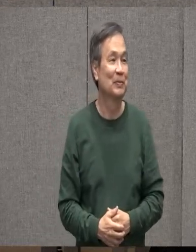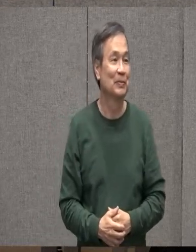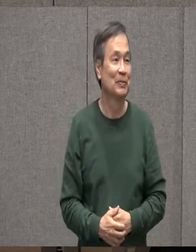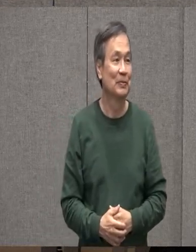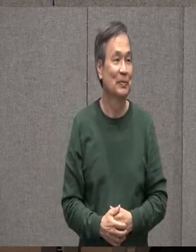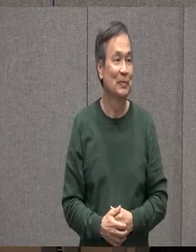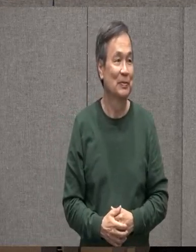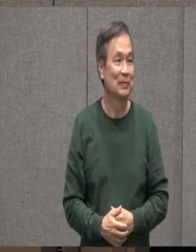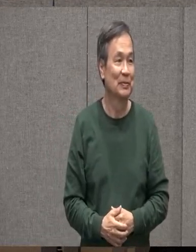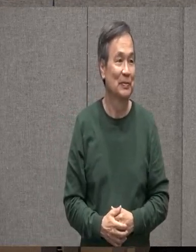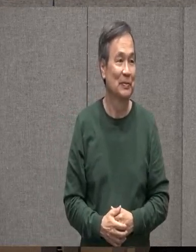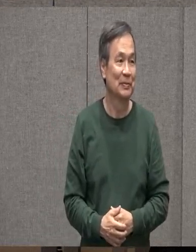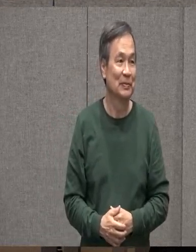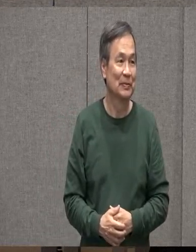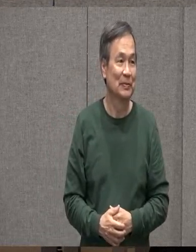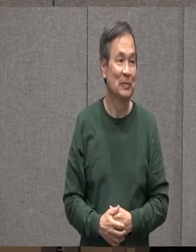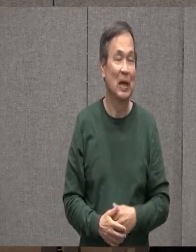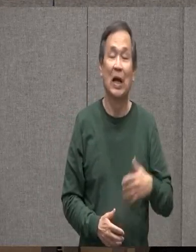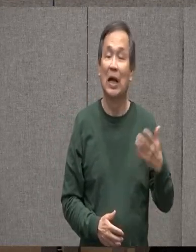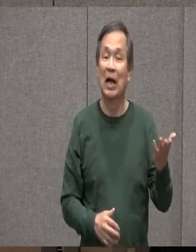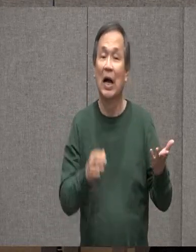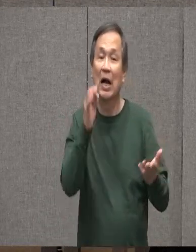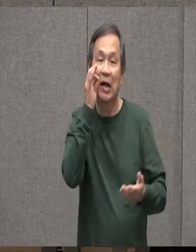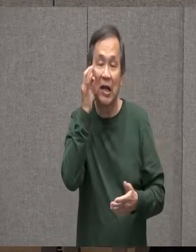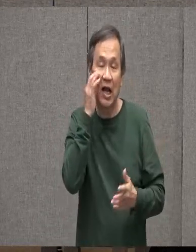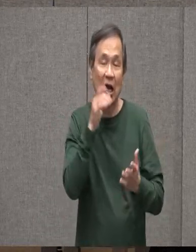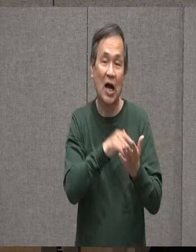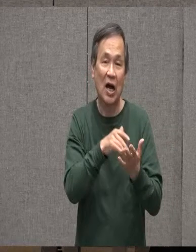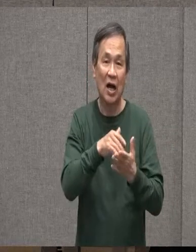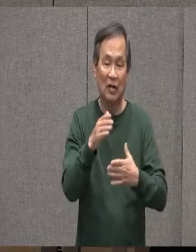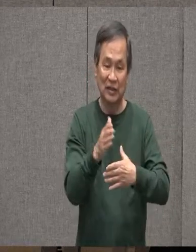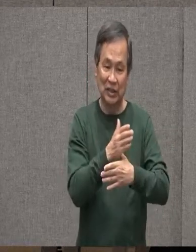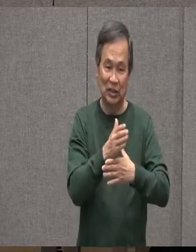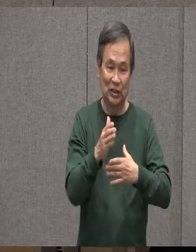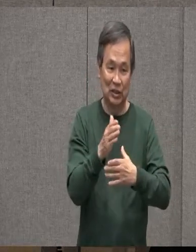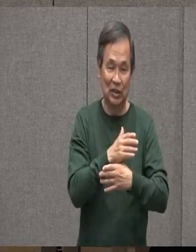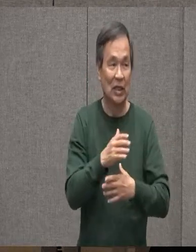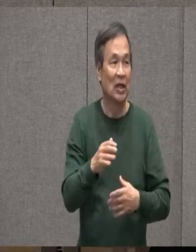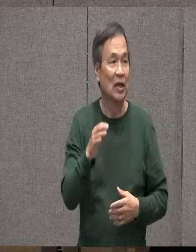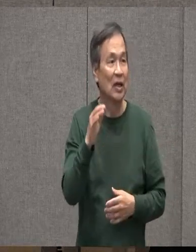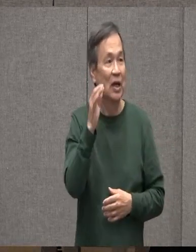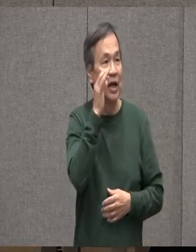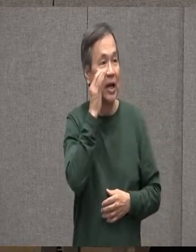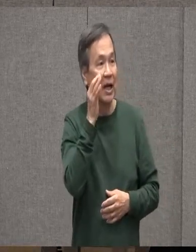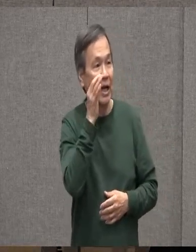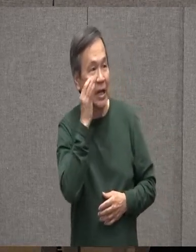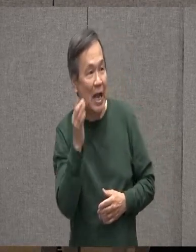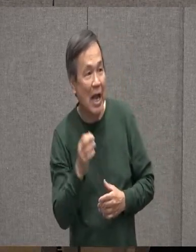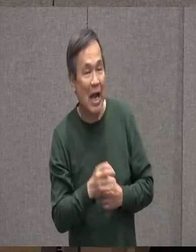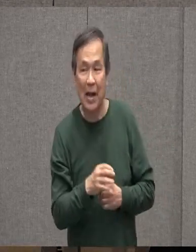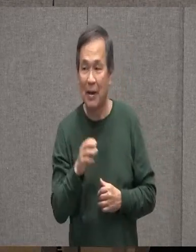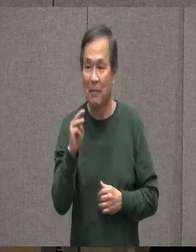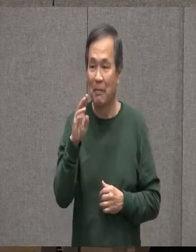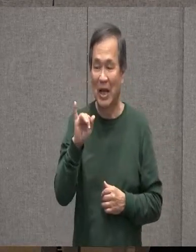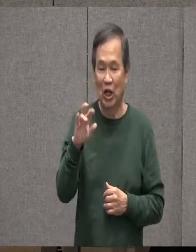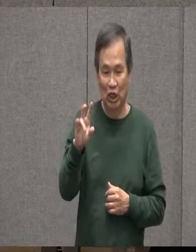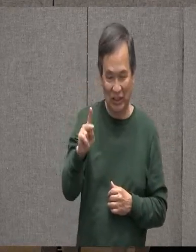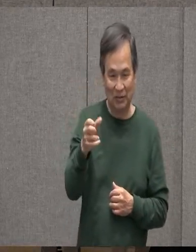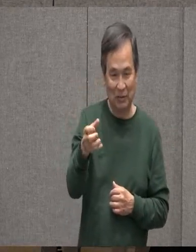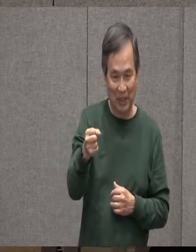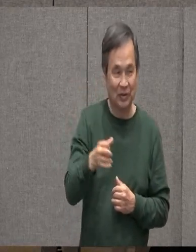7/10. Knowing that 7/10 was bigger, Susie sleeps longer. Then the second part of